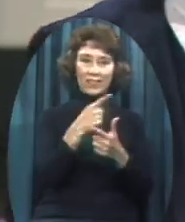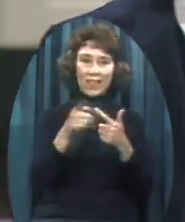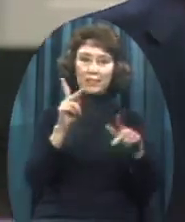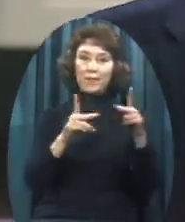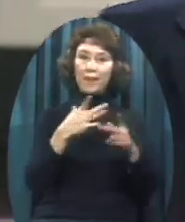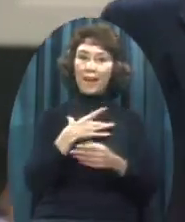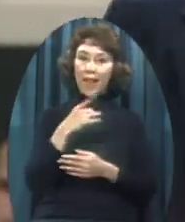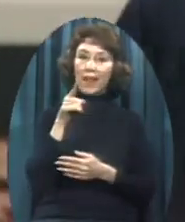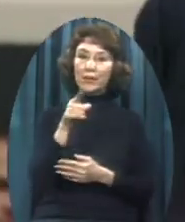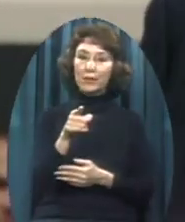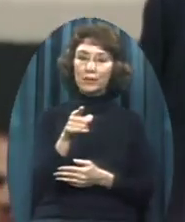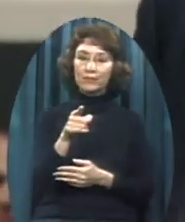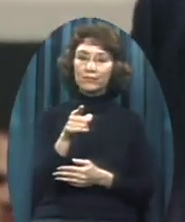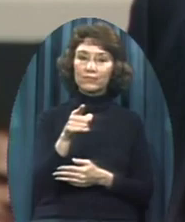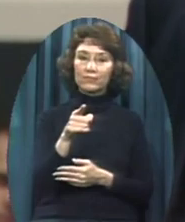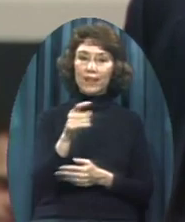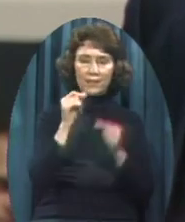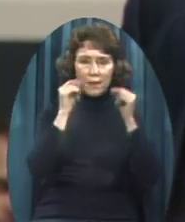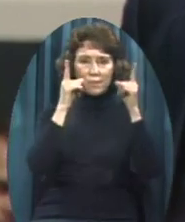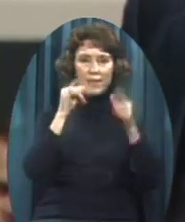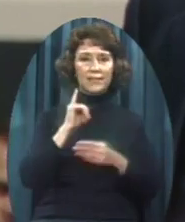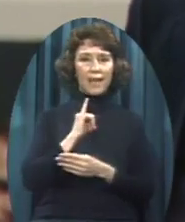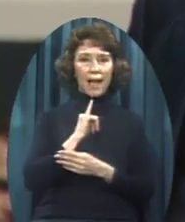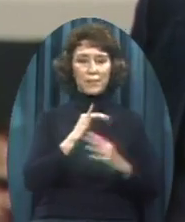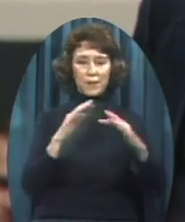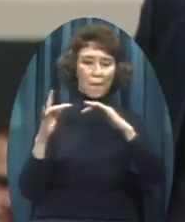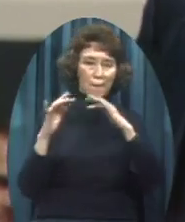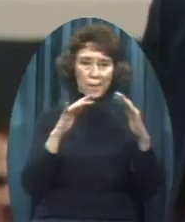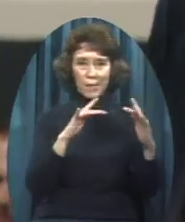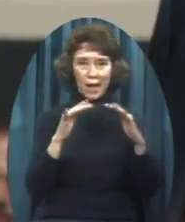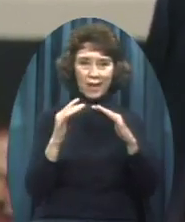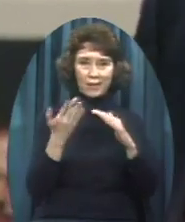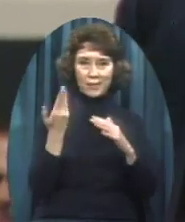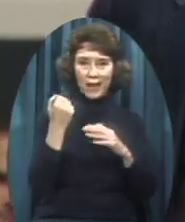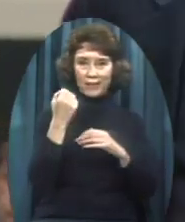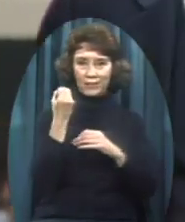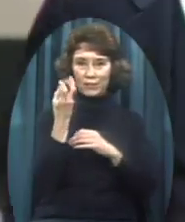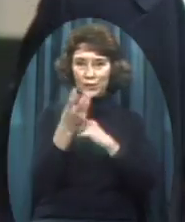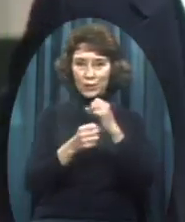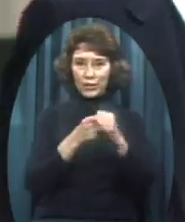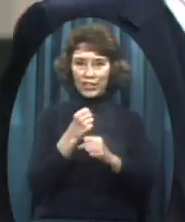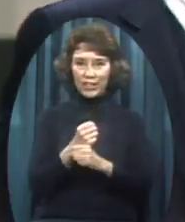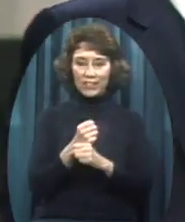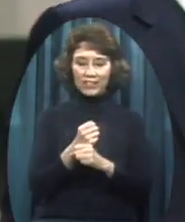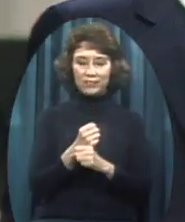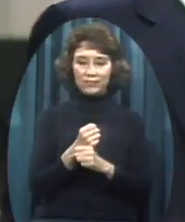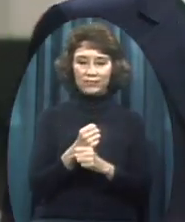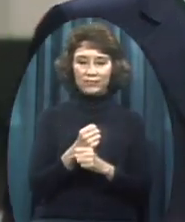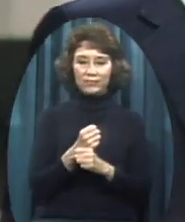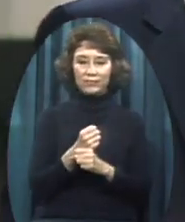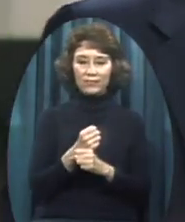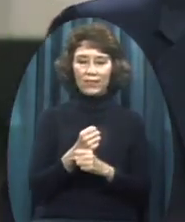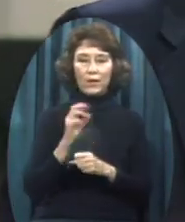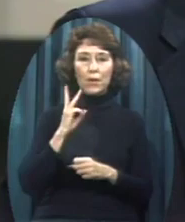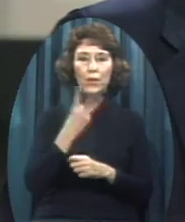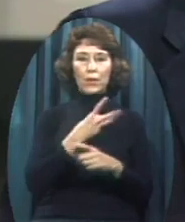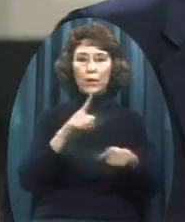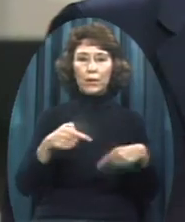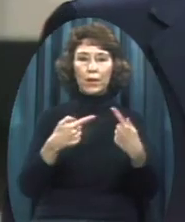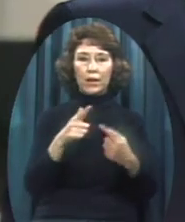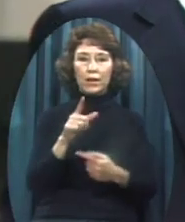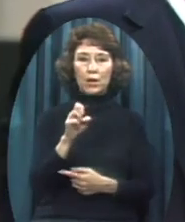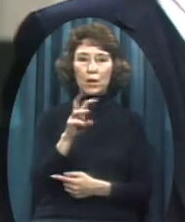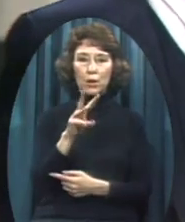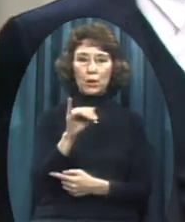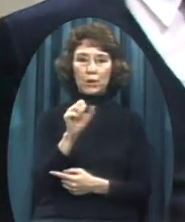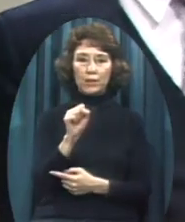battles the last few years. I mean, you name it. We just went out to Louisville,